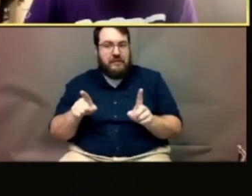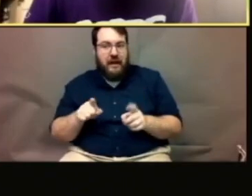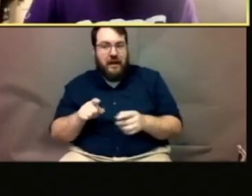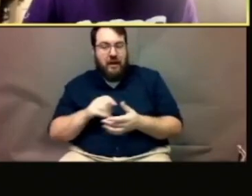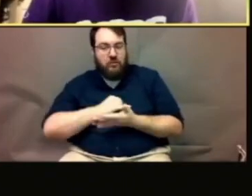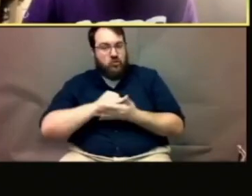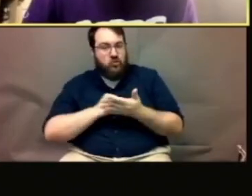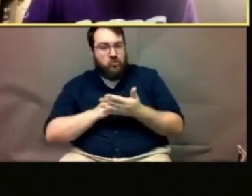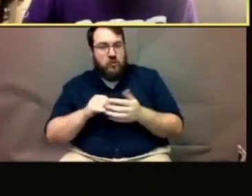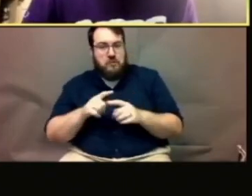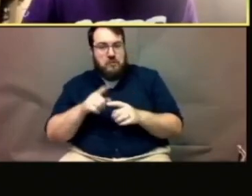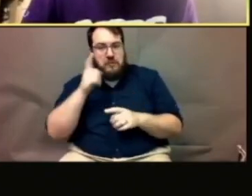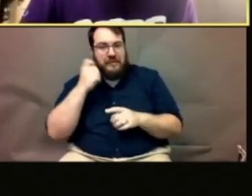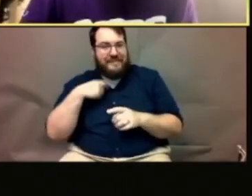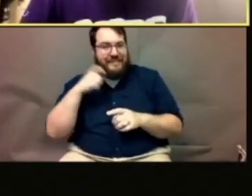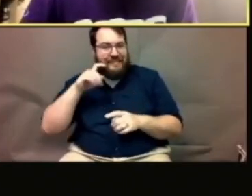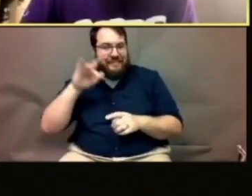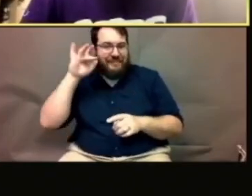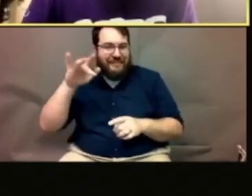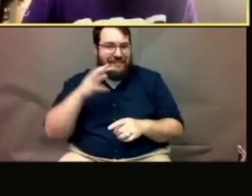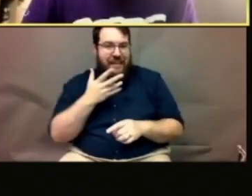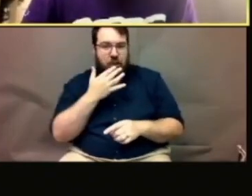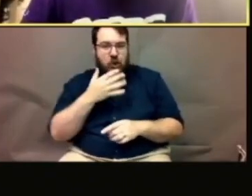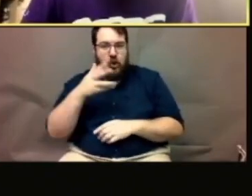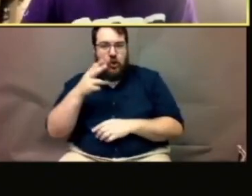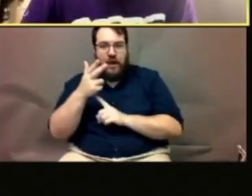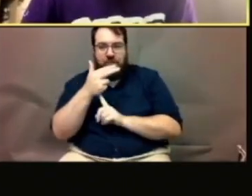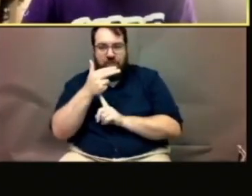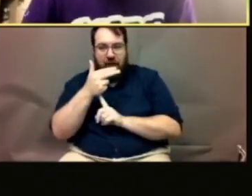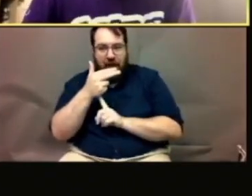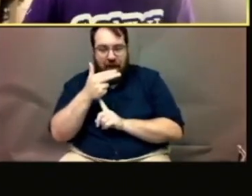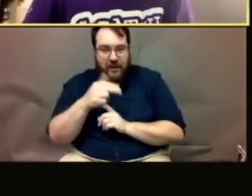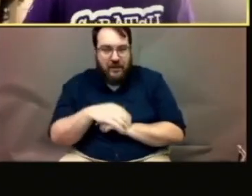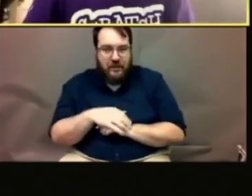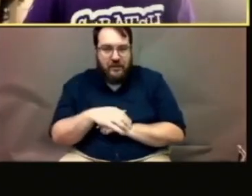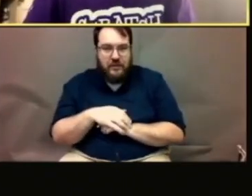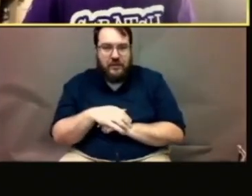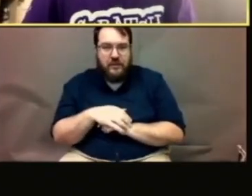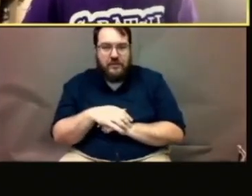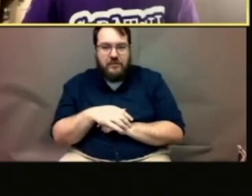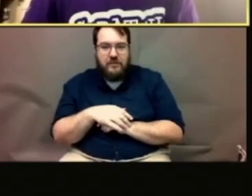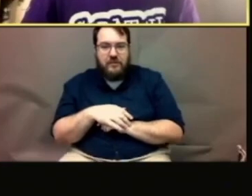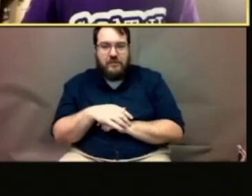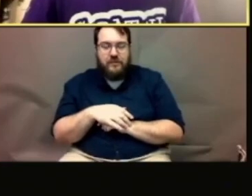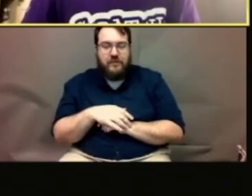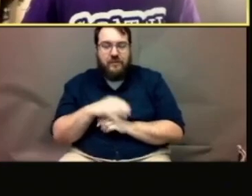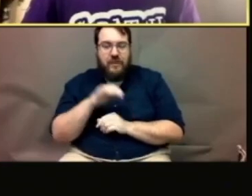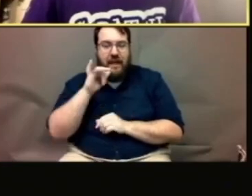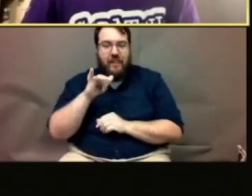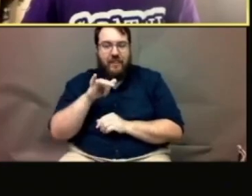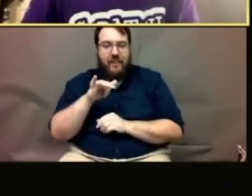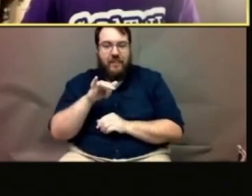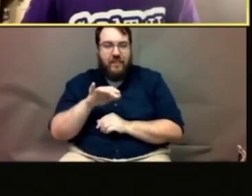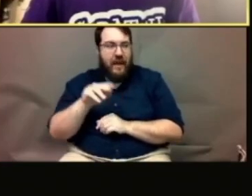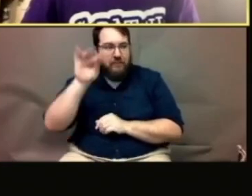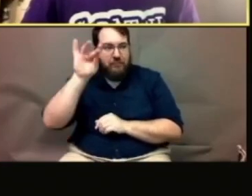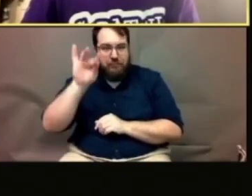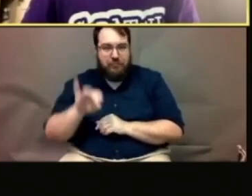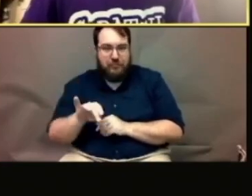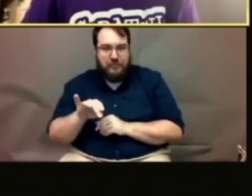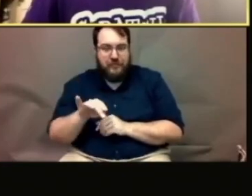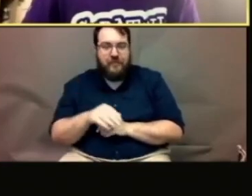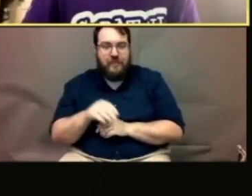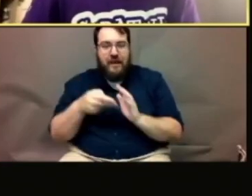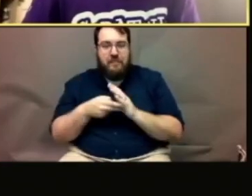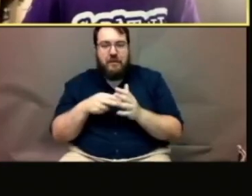I need to press my green flag, and that puts the pen down. So that means the